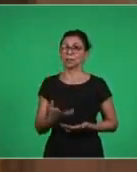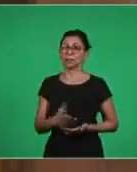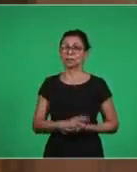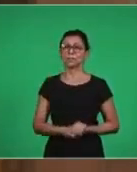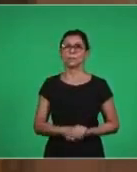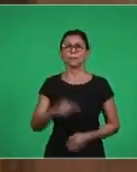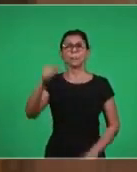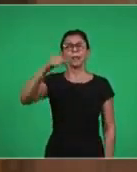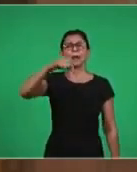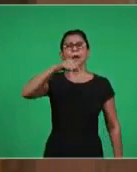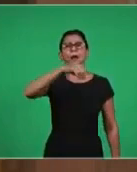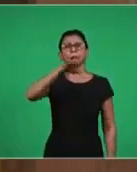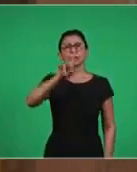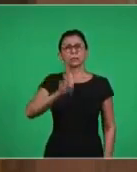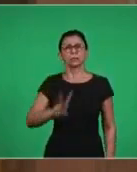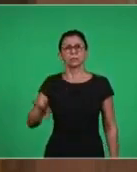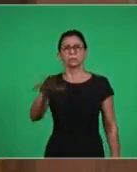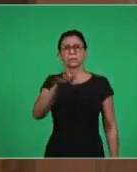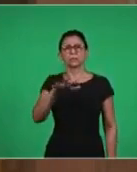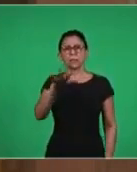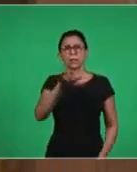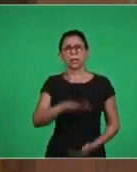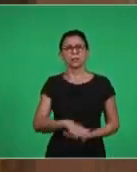have situations where the pastor,